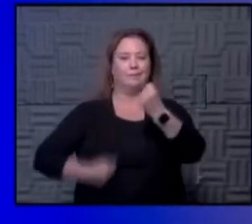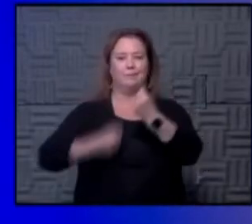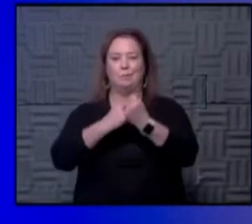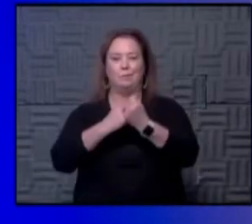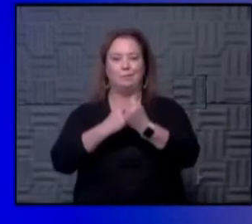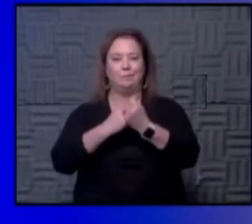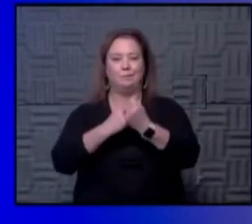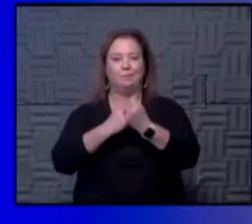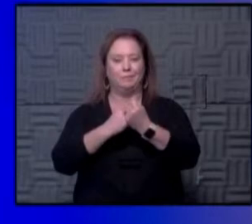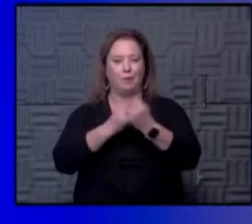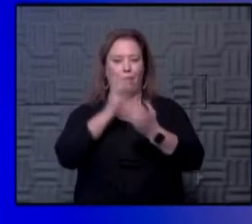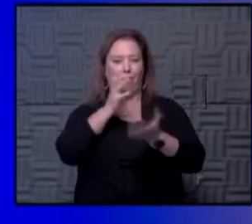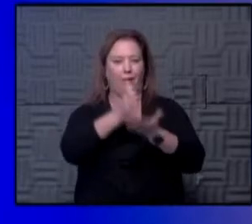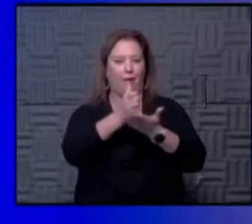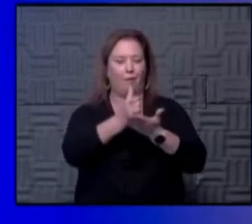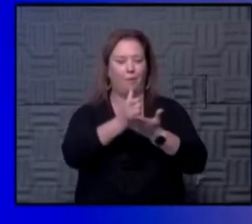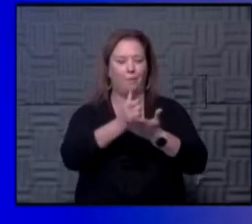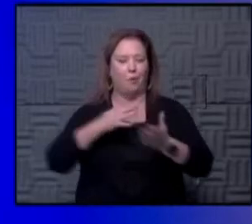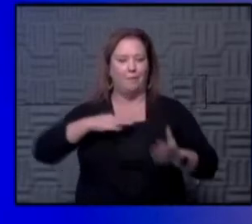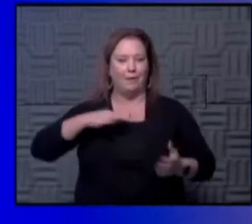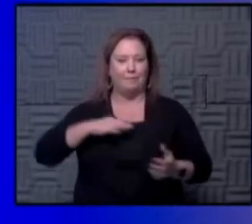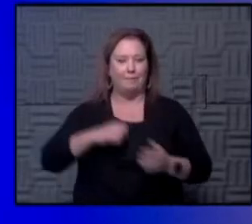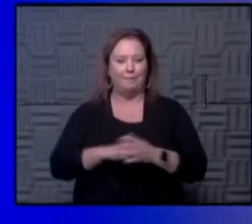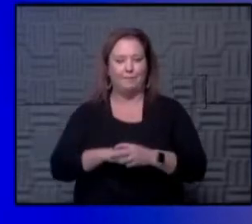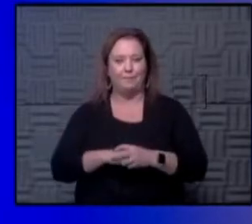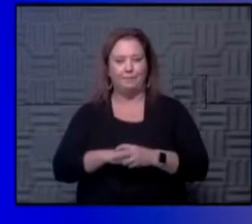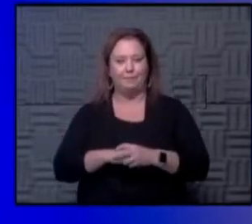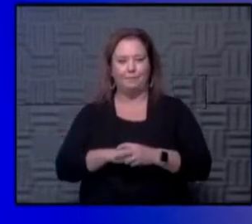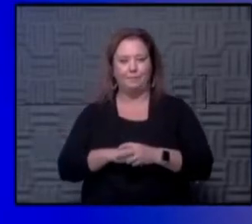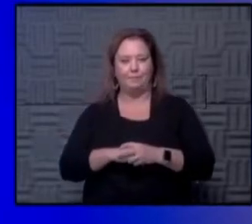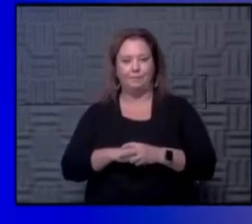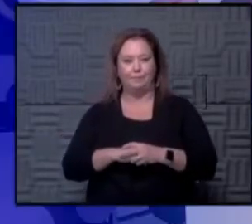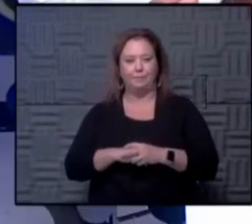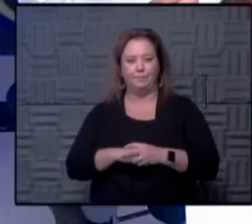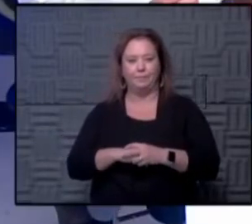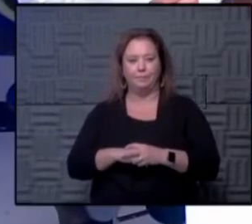way or the other that it will help or be beneficial.